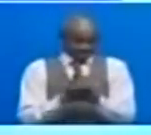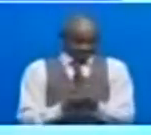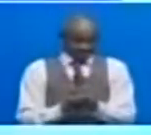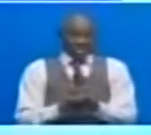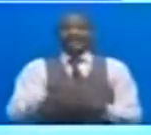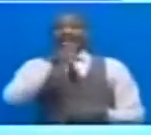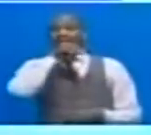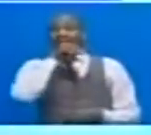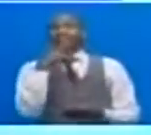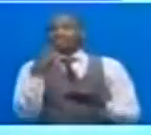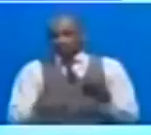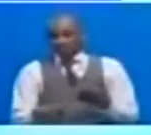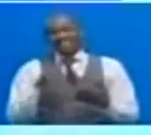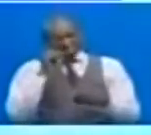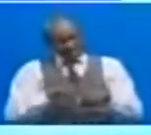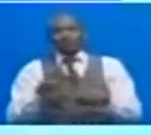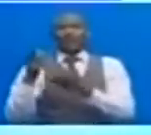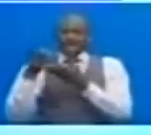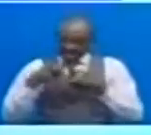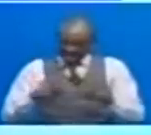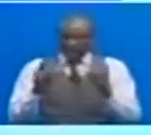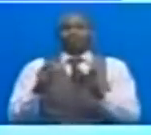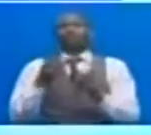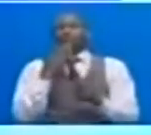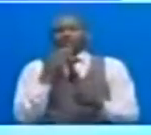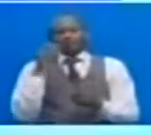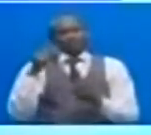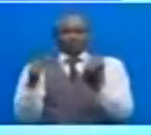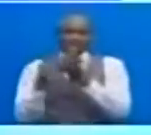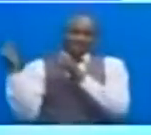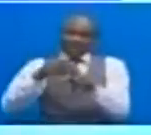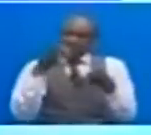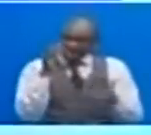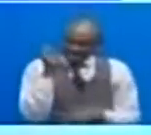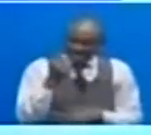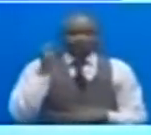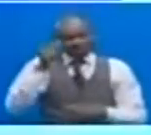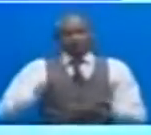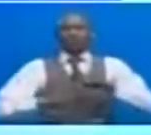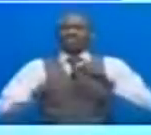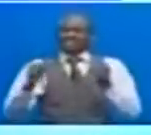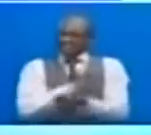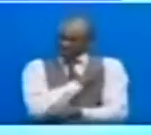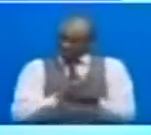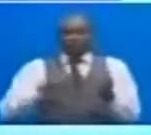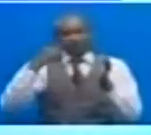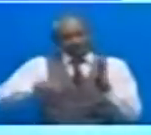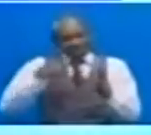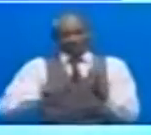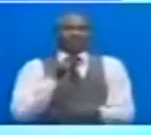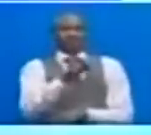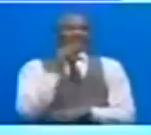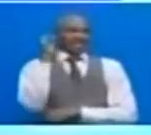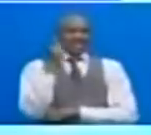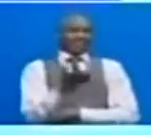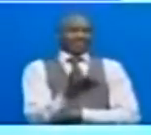leader Raila Odinga says allowing cheap Ugandan sugar imports into the country will kill Kenya's ailing sugar sector.